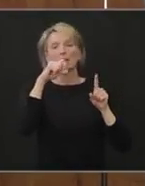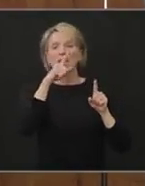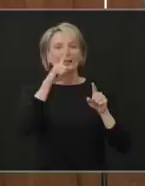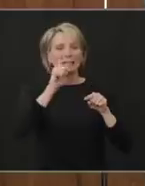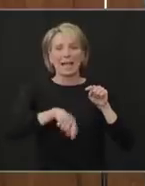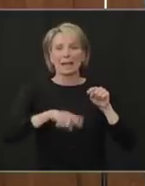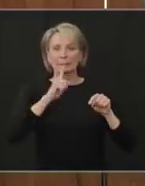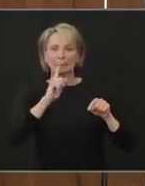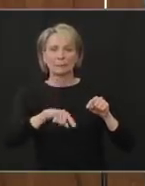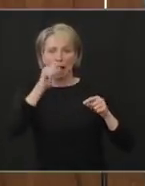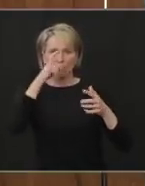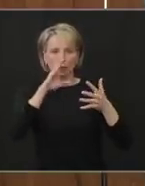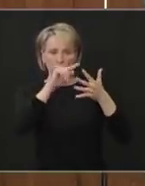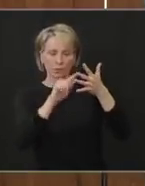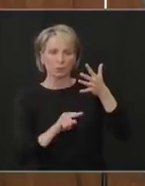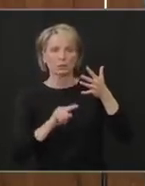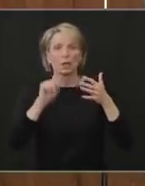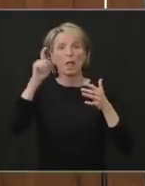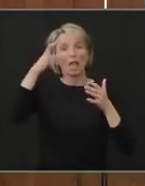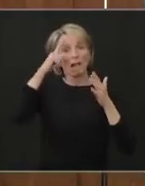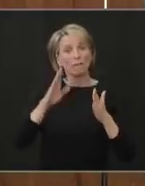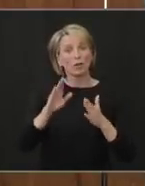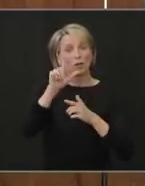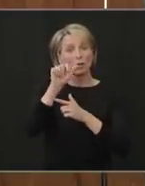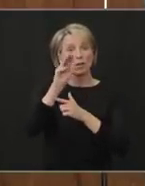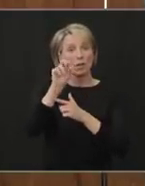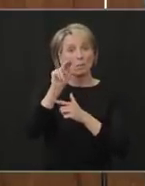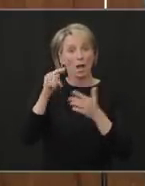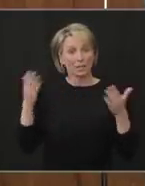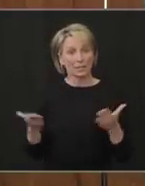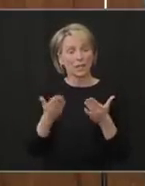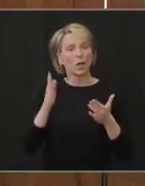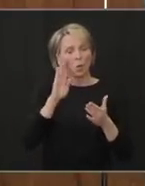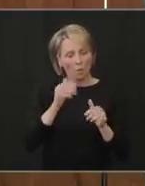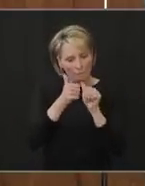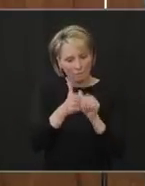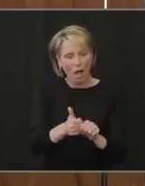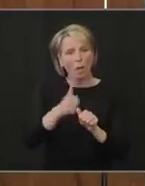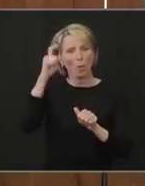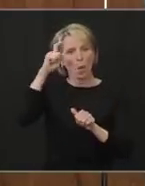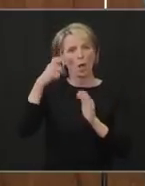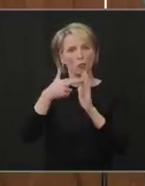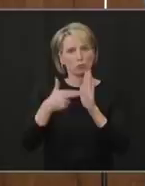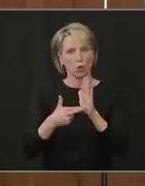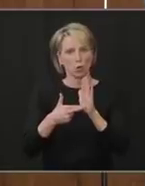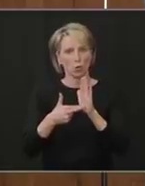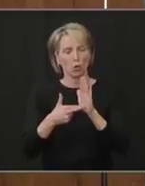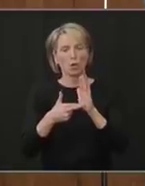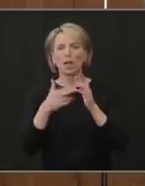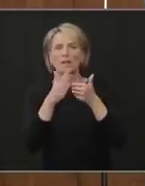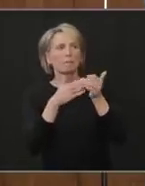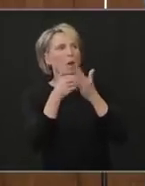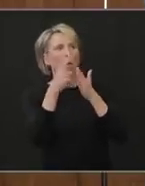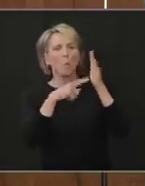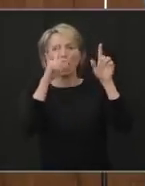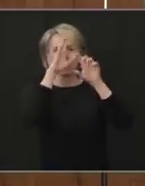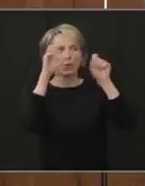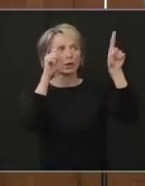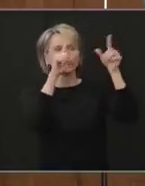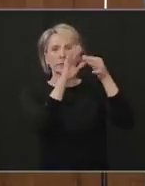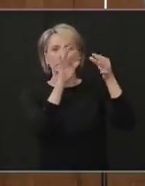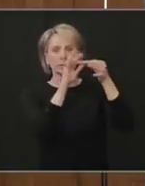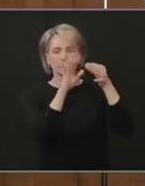and right thing, regardless of what the president says, and so will Republican governors as well as Democratic